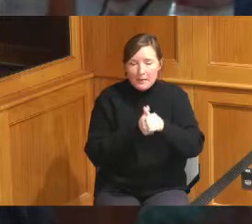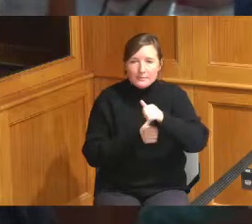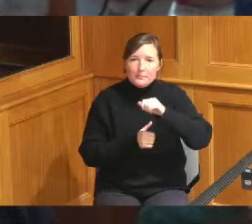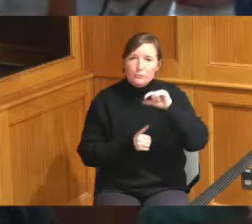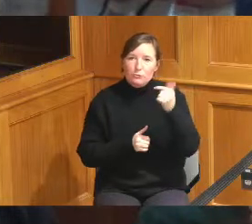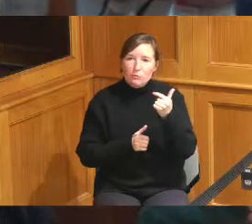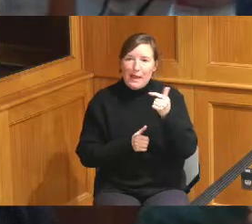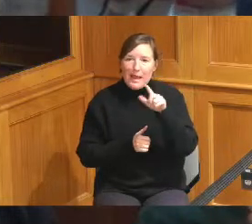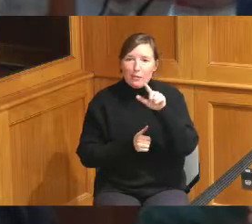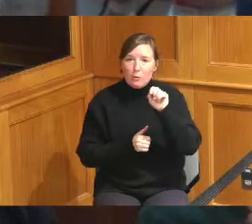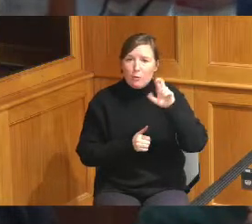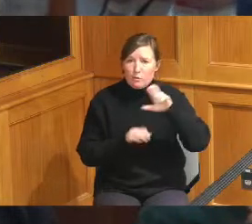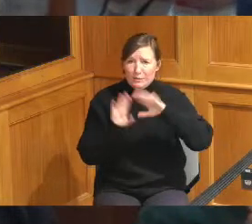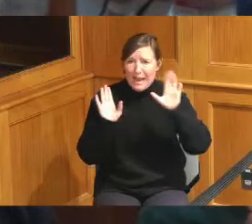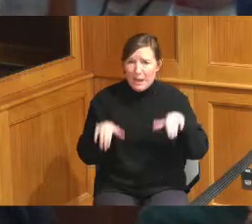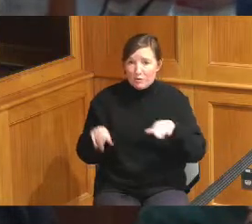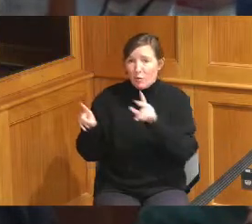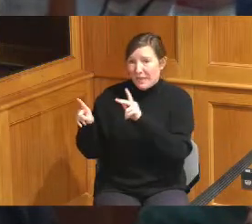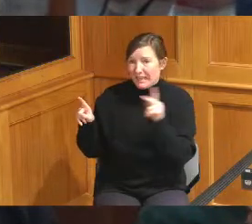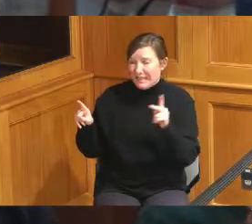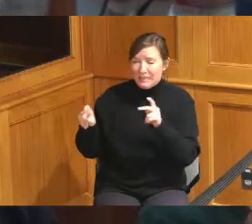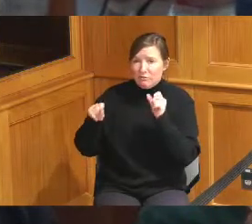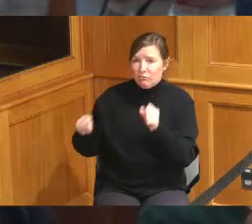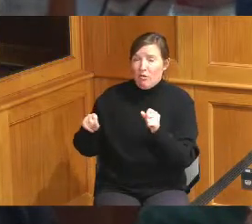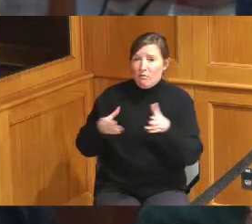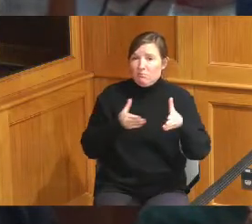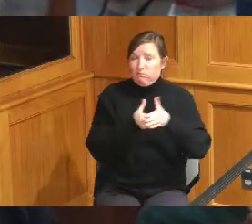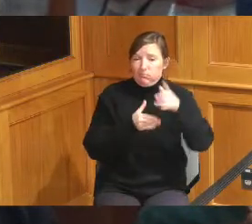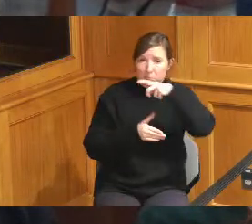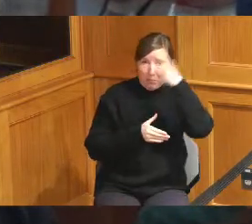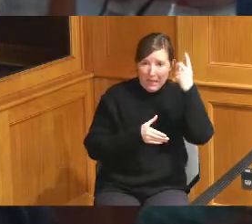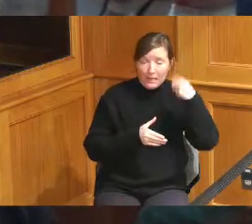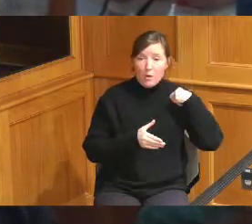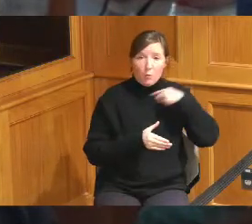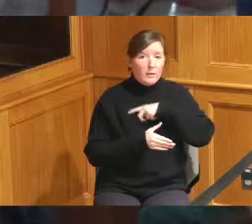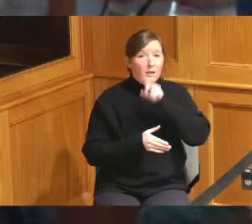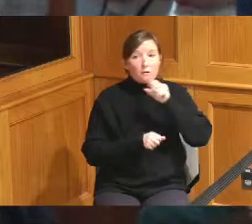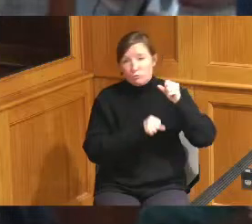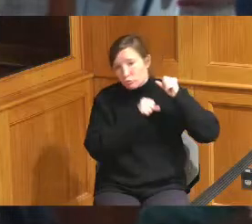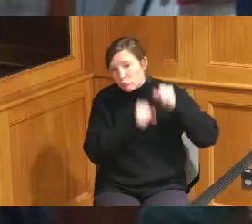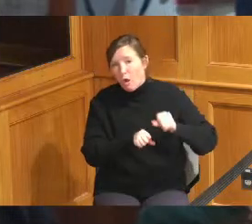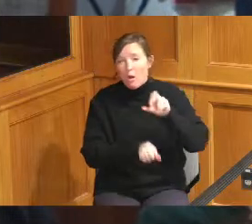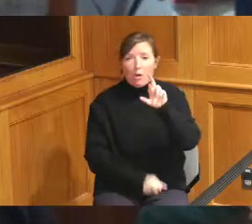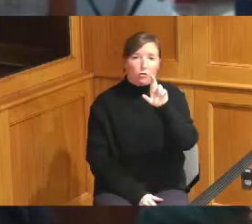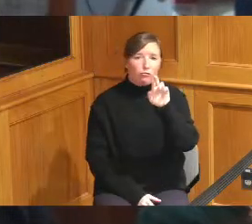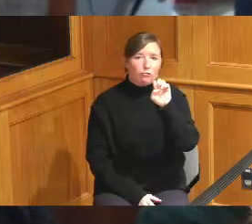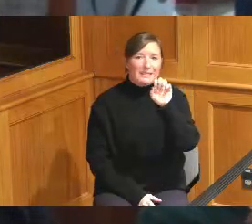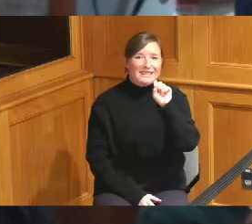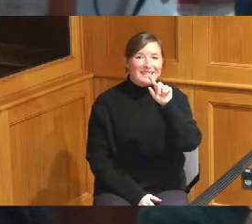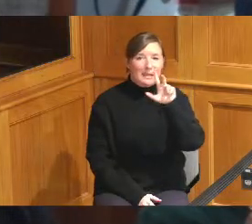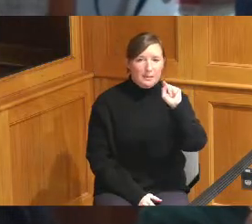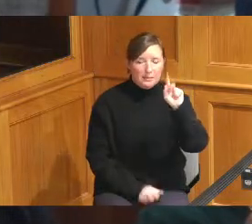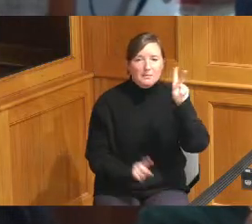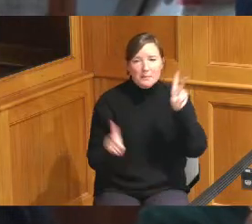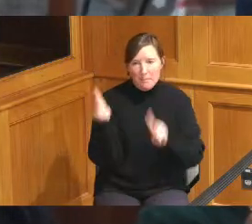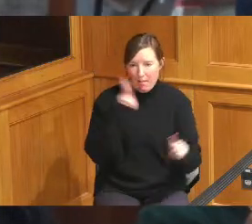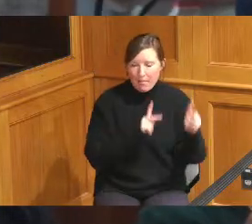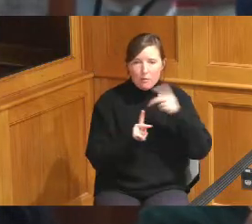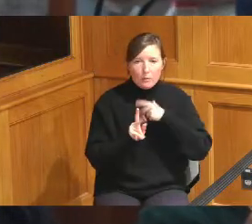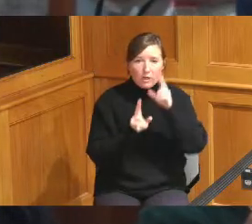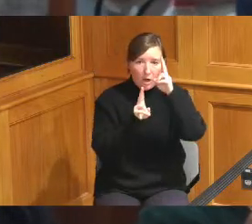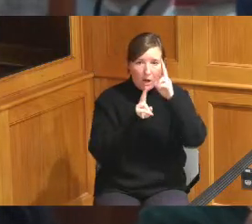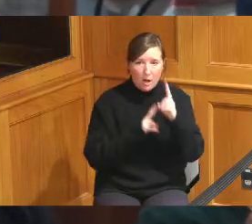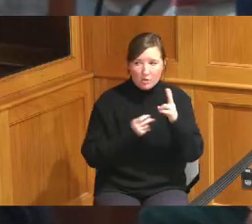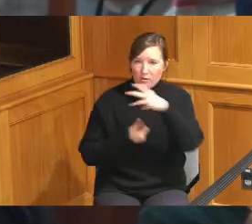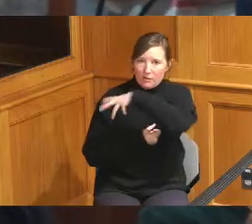house. So we come from a very, very resilient people, and we're very honored to have them as part of